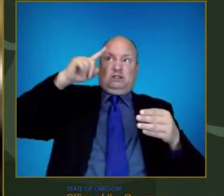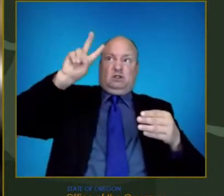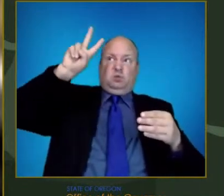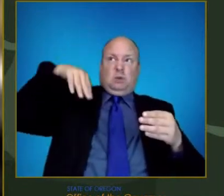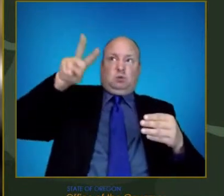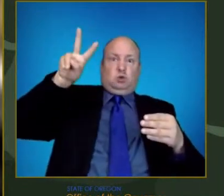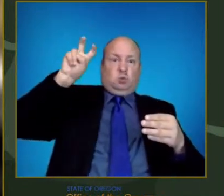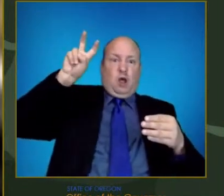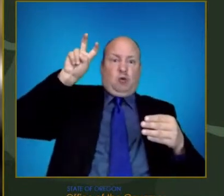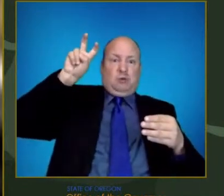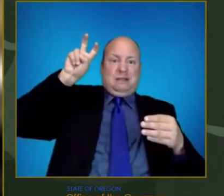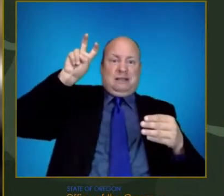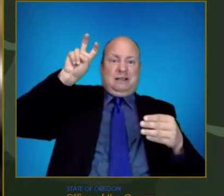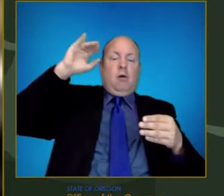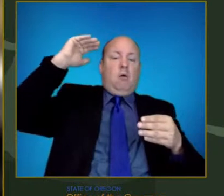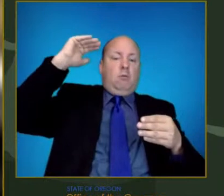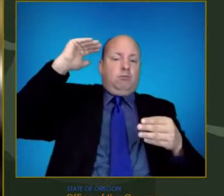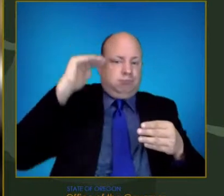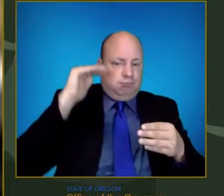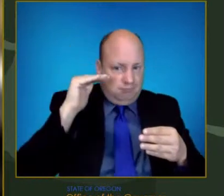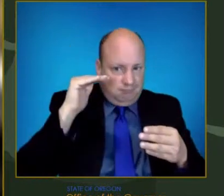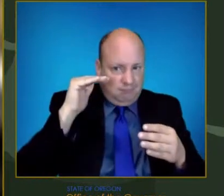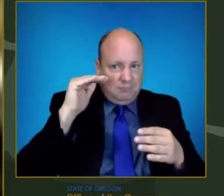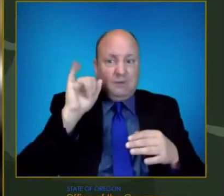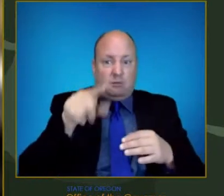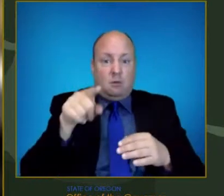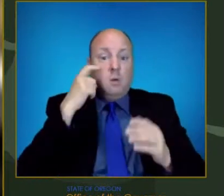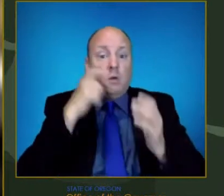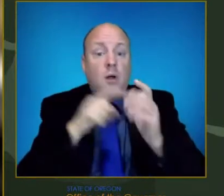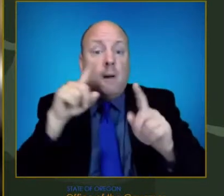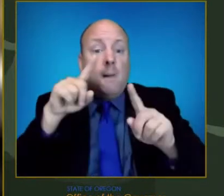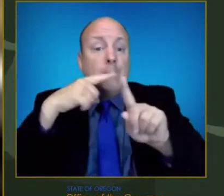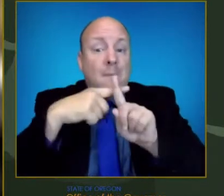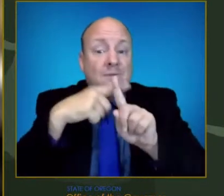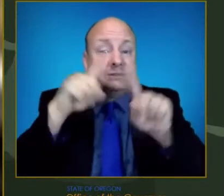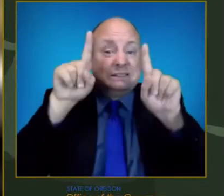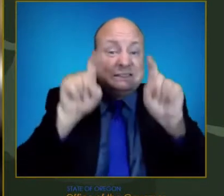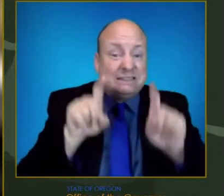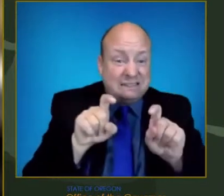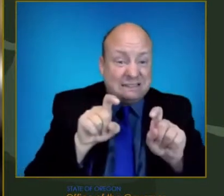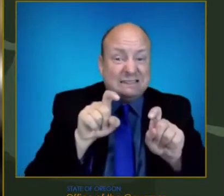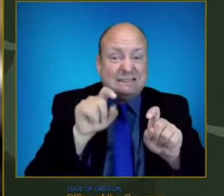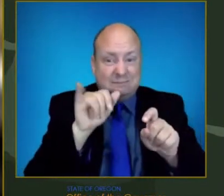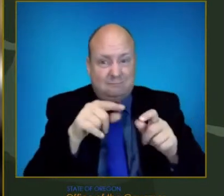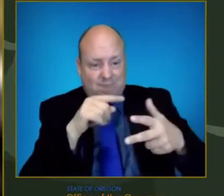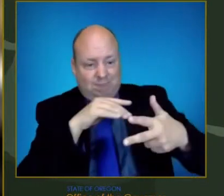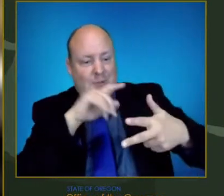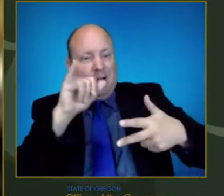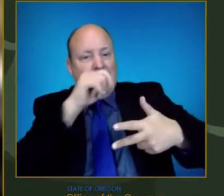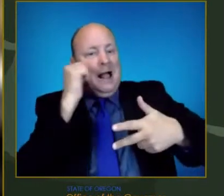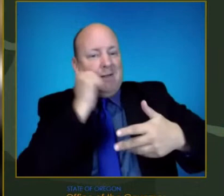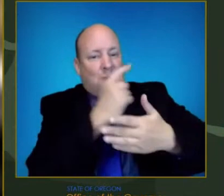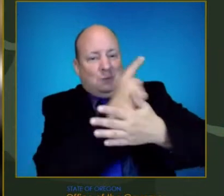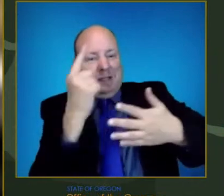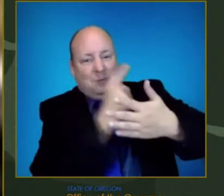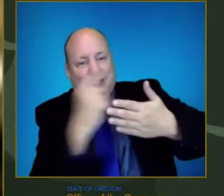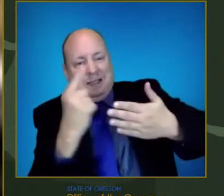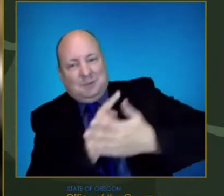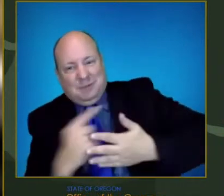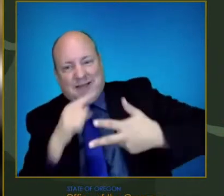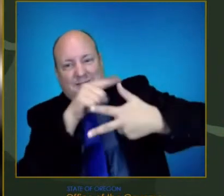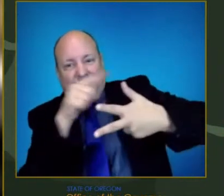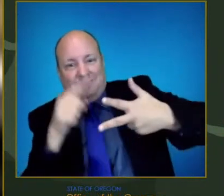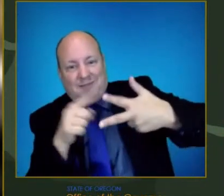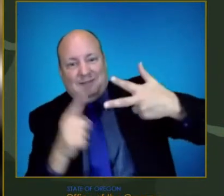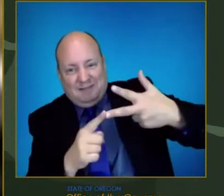positive tests from 12% to 8.9% over the same period. Our most recent COVID-19 weekly report for the